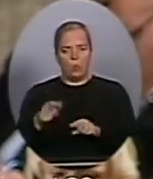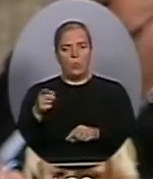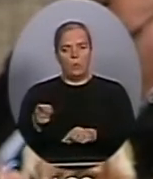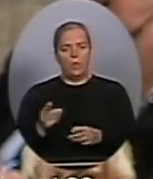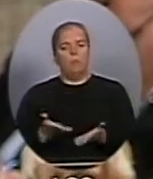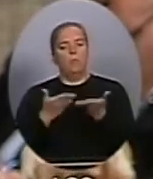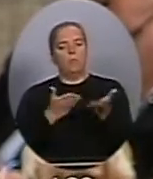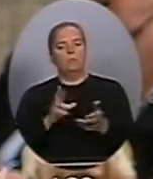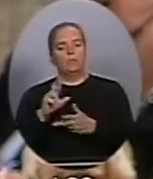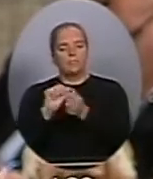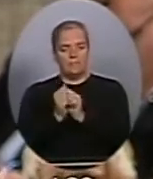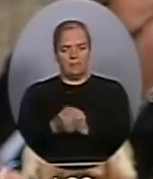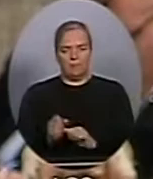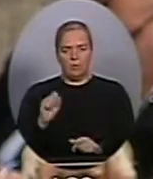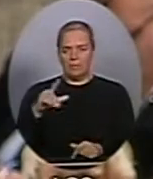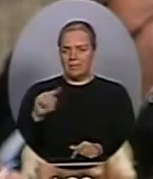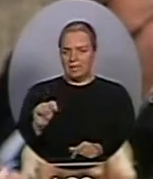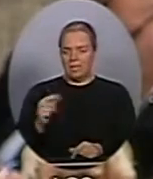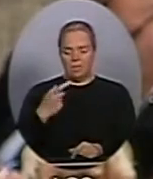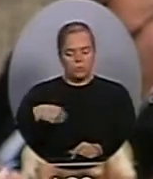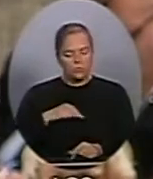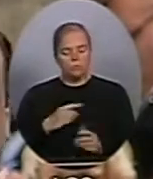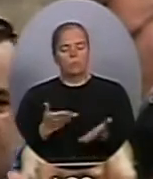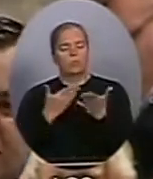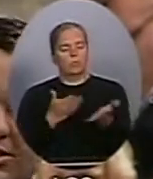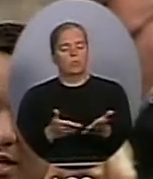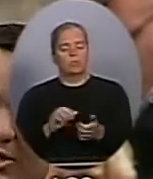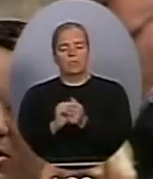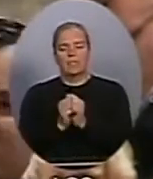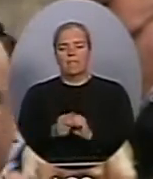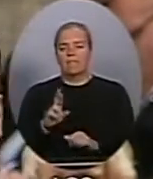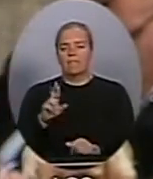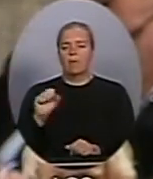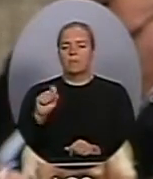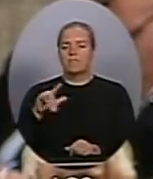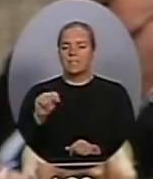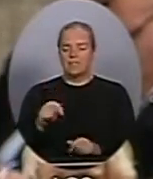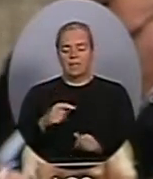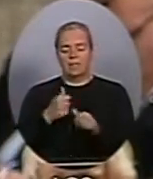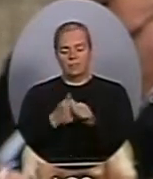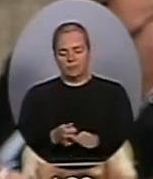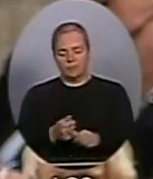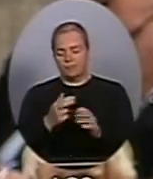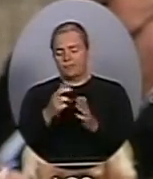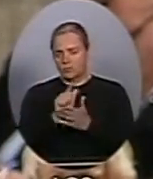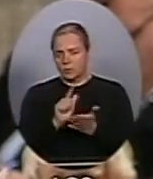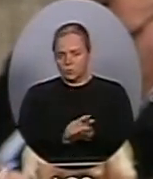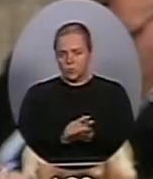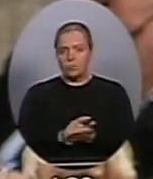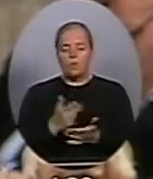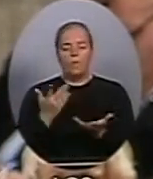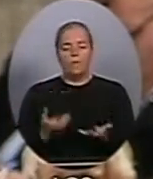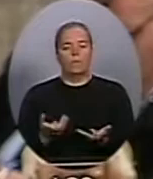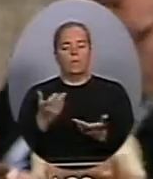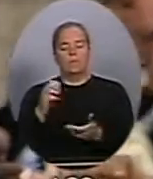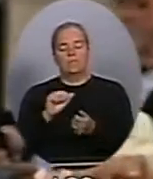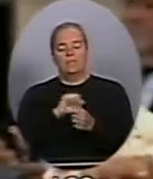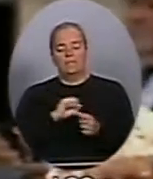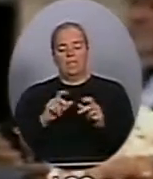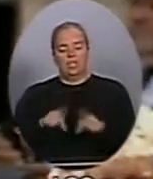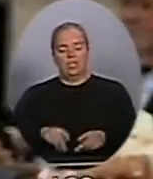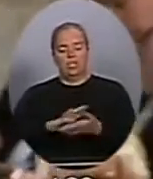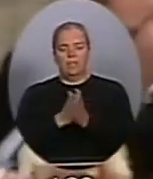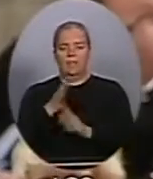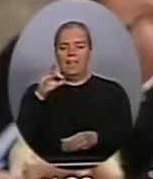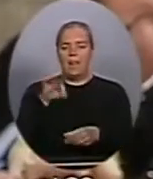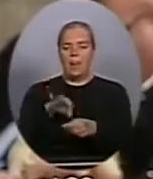we put legislation before this House. We put legislation before this House for Senate term limits, for Senate elections. We've actually gone further. We've asked the